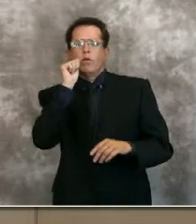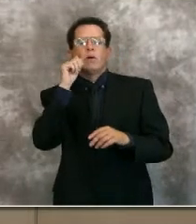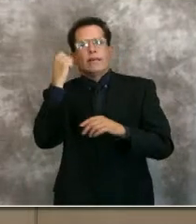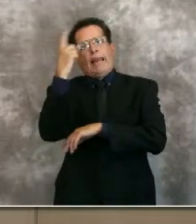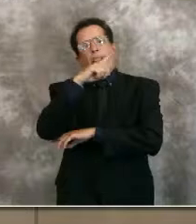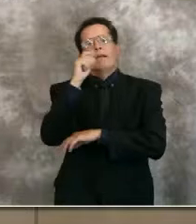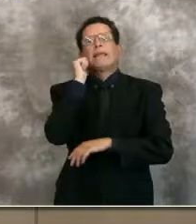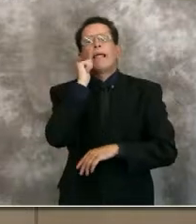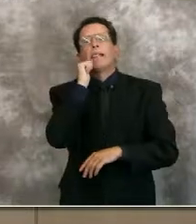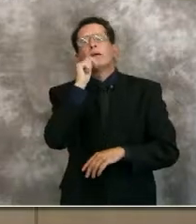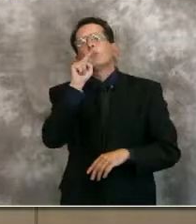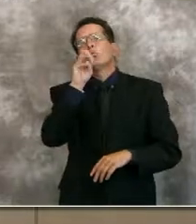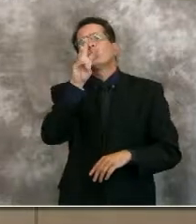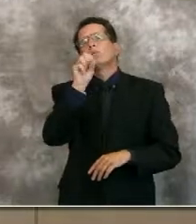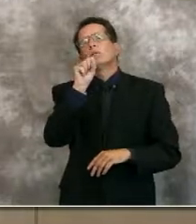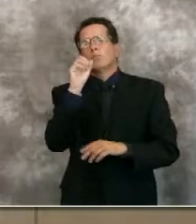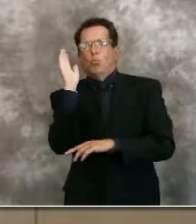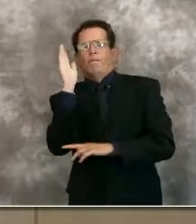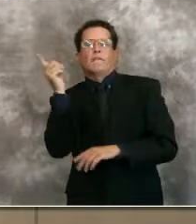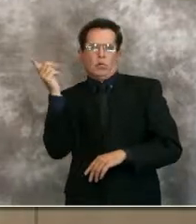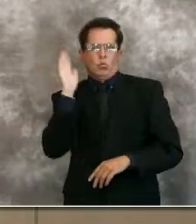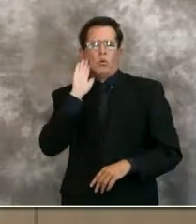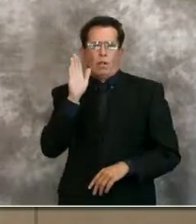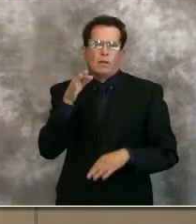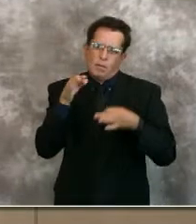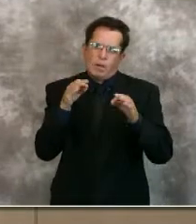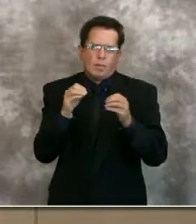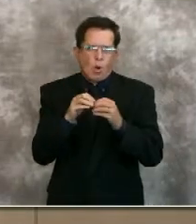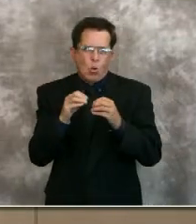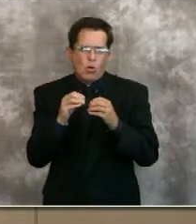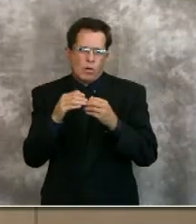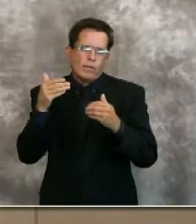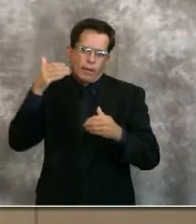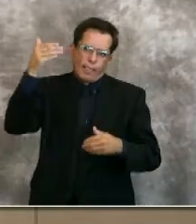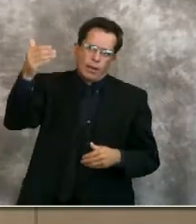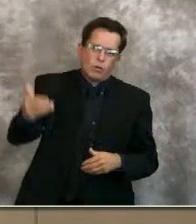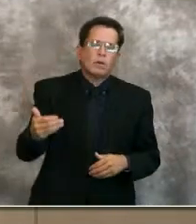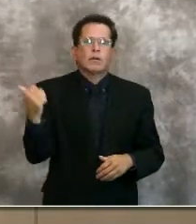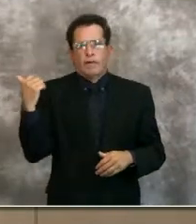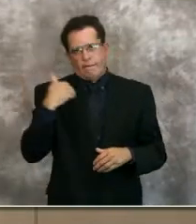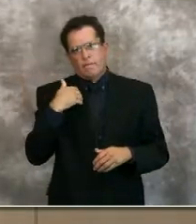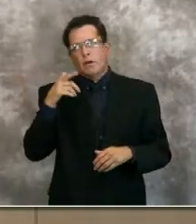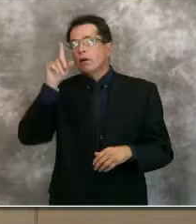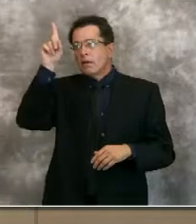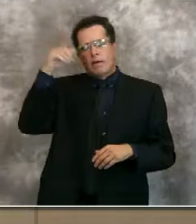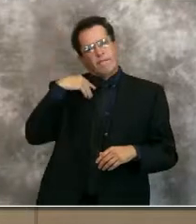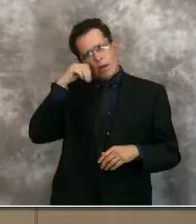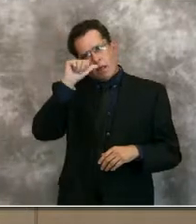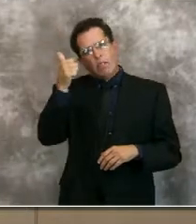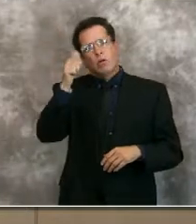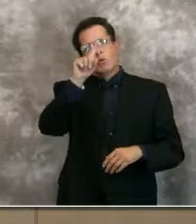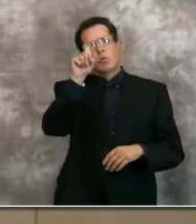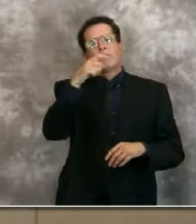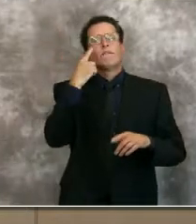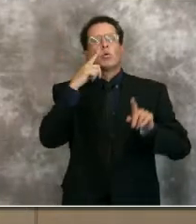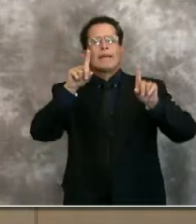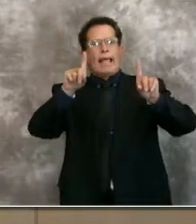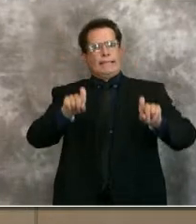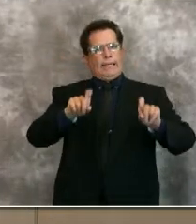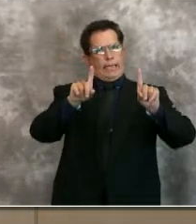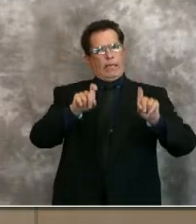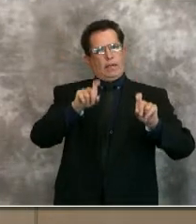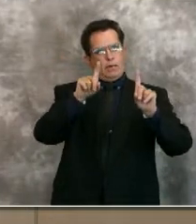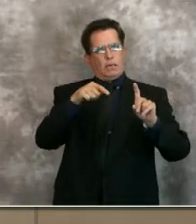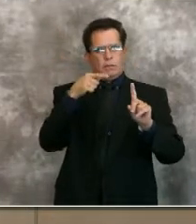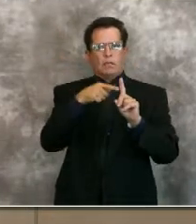briefings. Thank you. Thank you. I have another question about testing. Got a few calls here